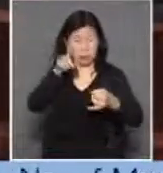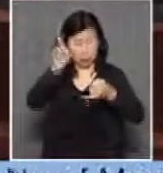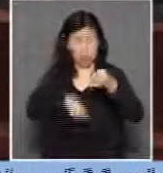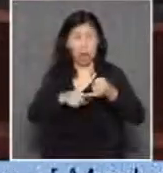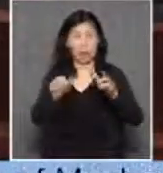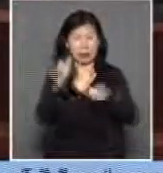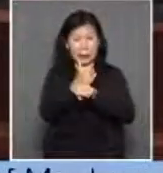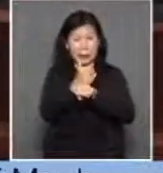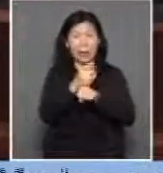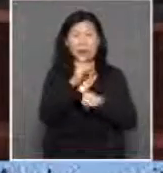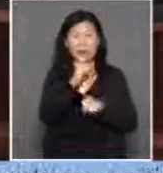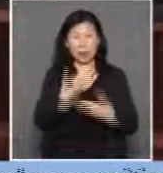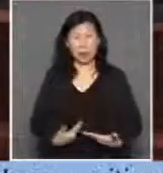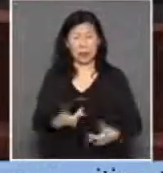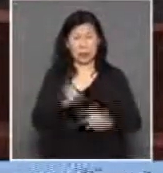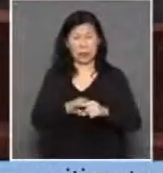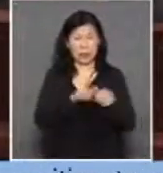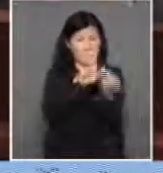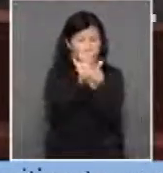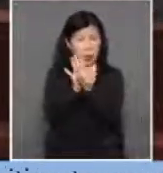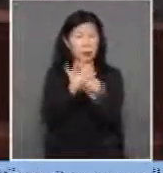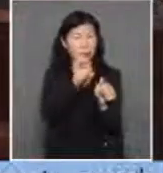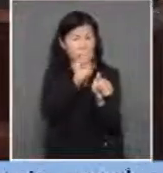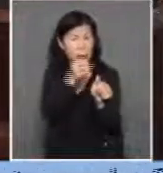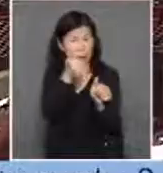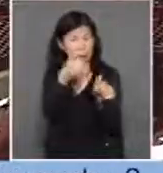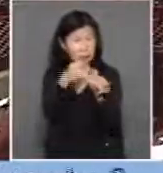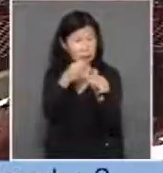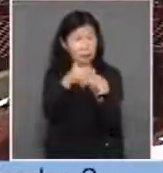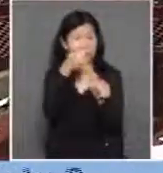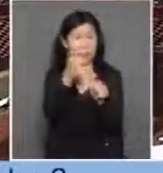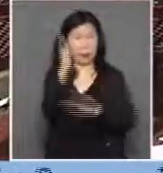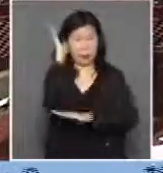and your fist. I believe what I said is good for you.